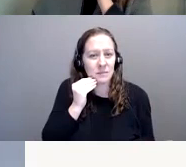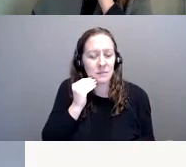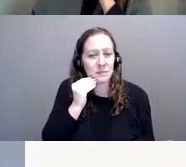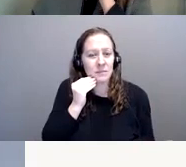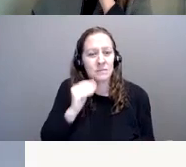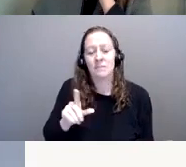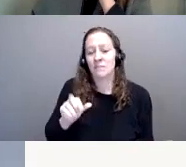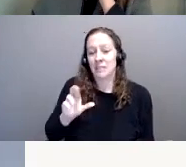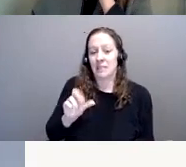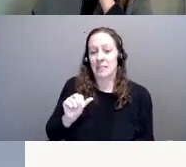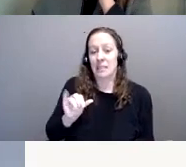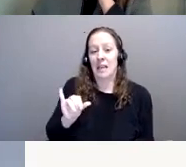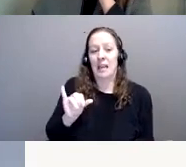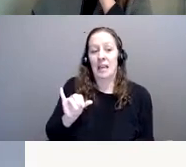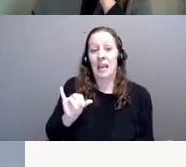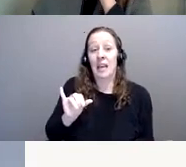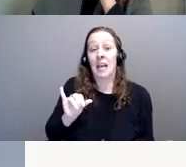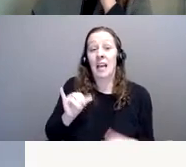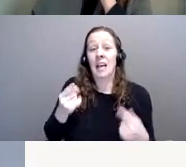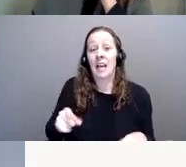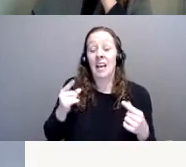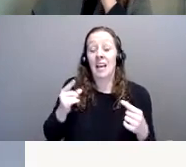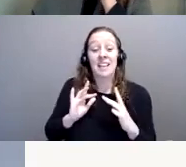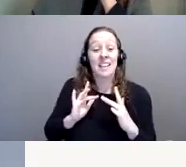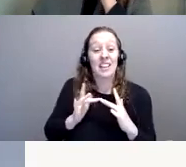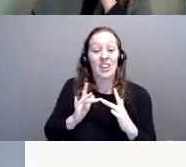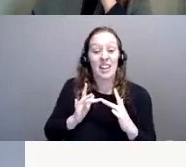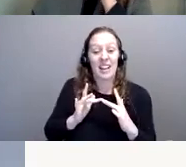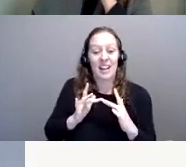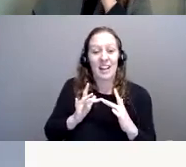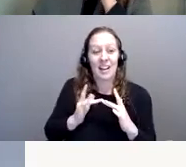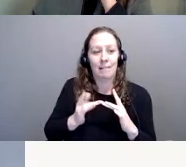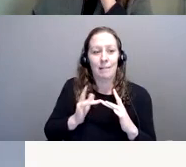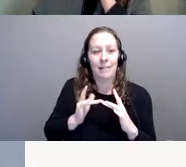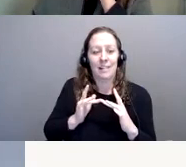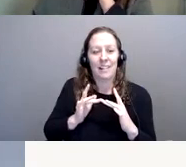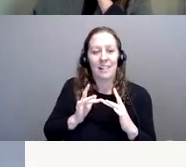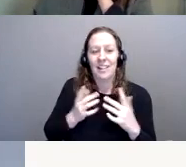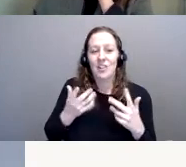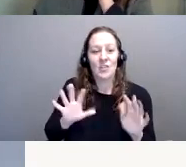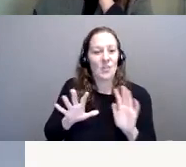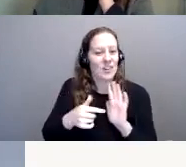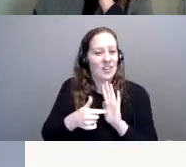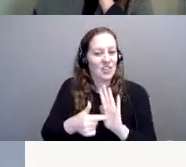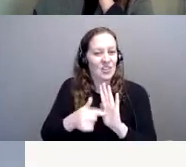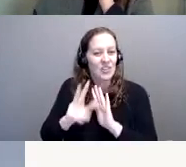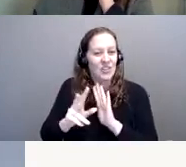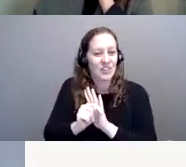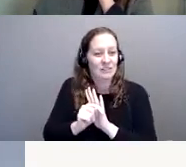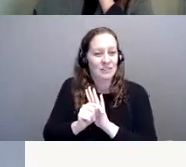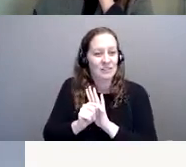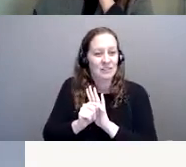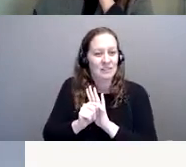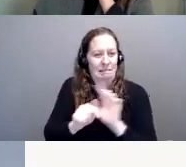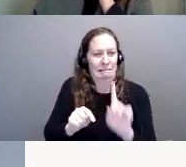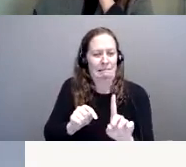Okay, it looks like my internet is not liking to show this video. Just give